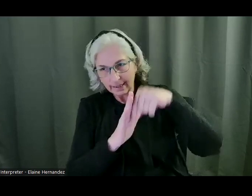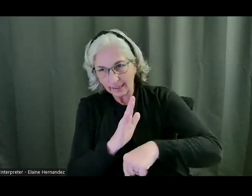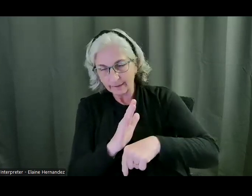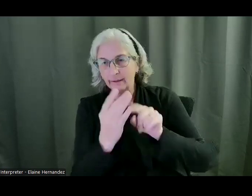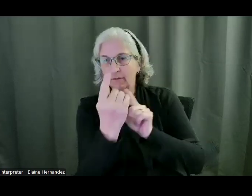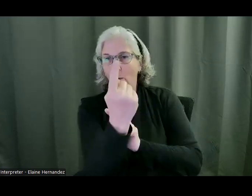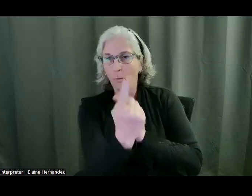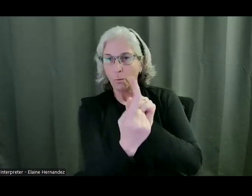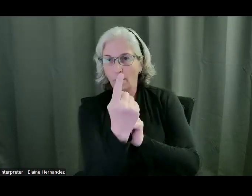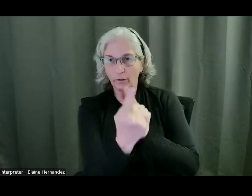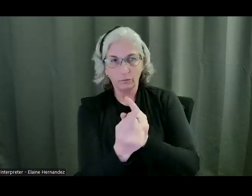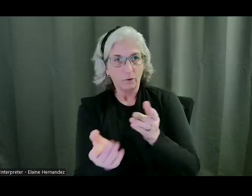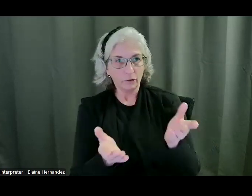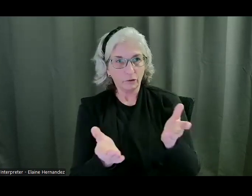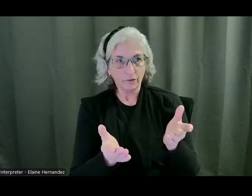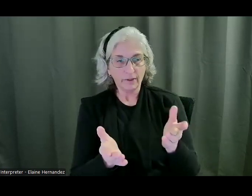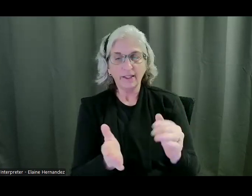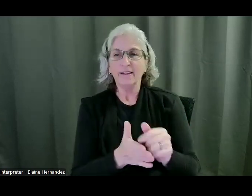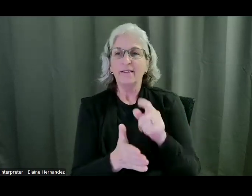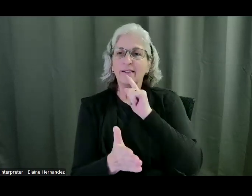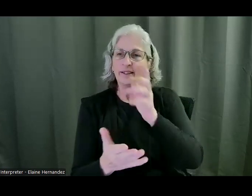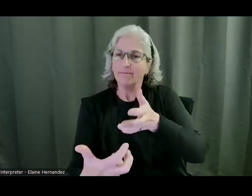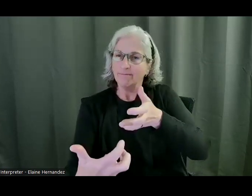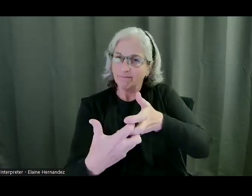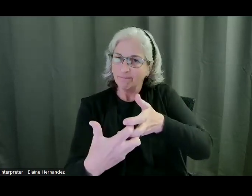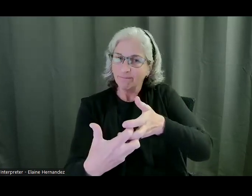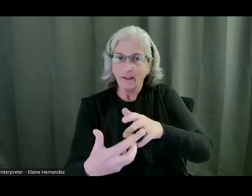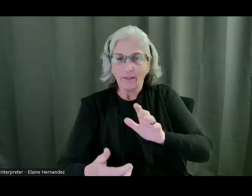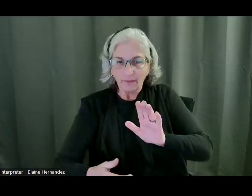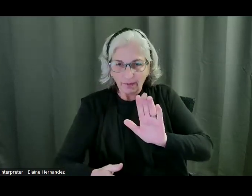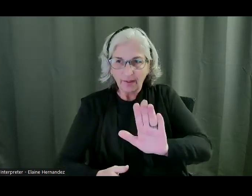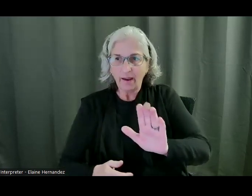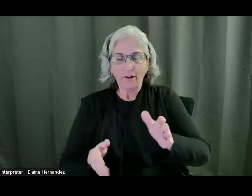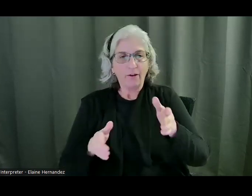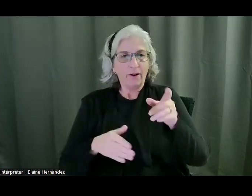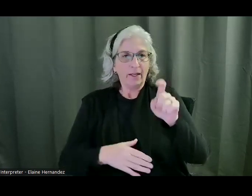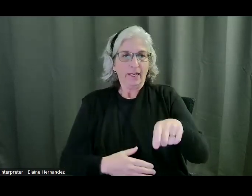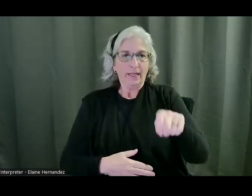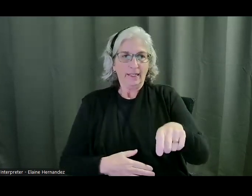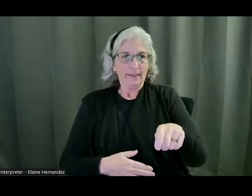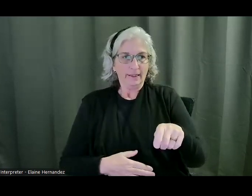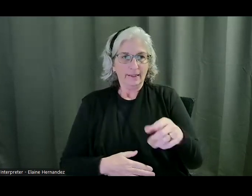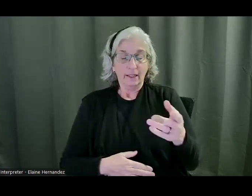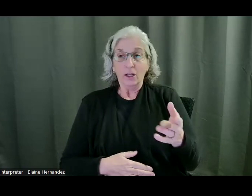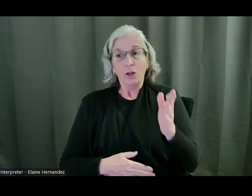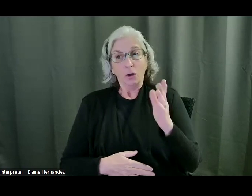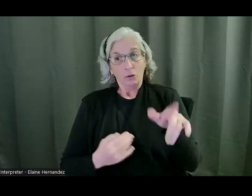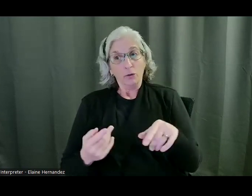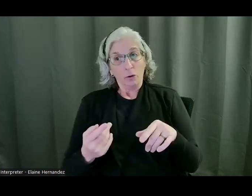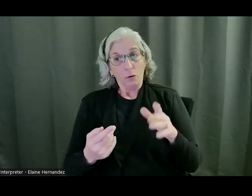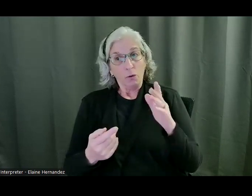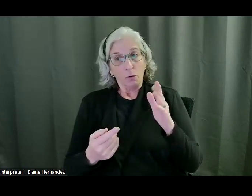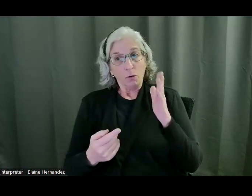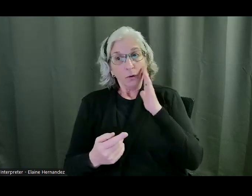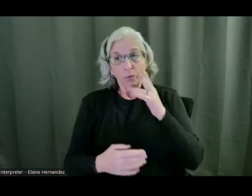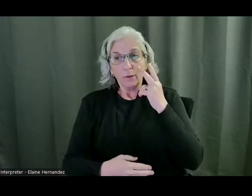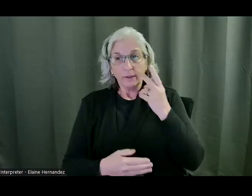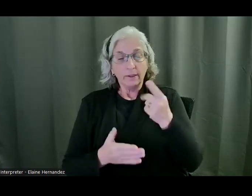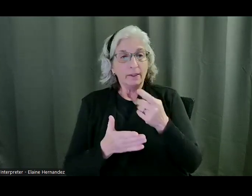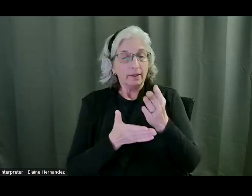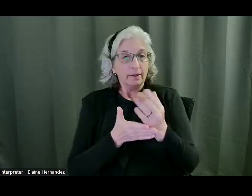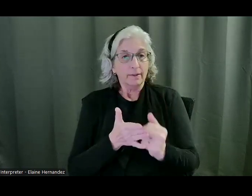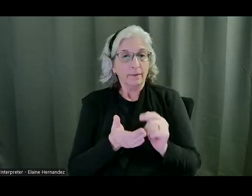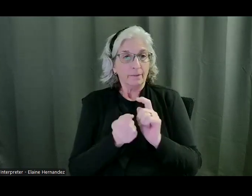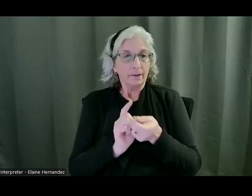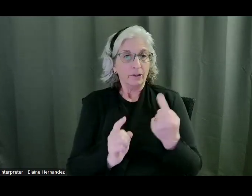It's individualized to meet the participant specific needs. So as you'll see, some of the changes we made include the